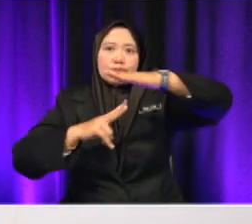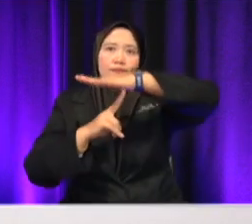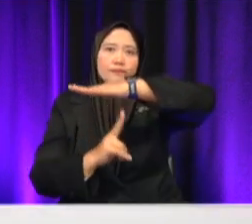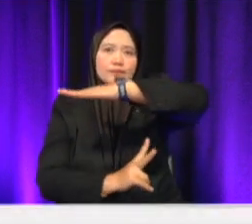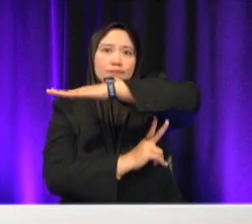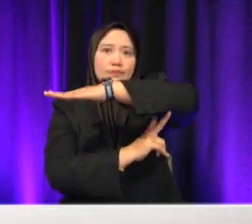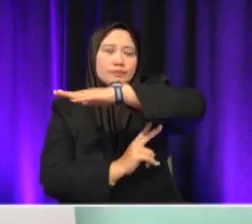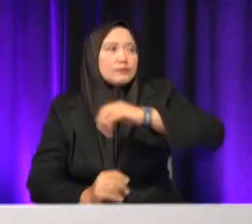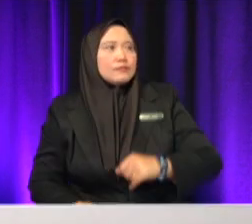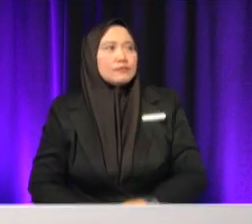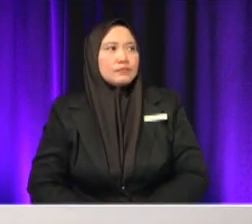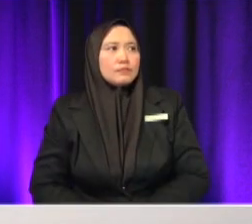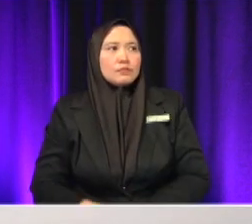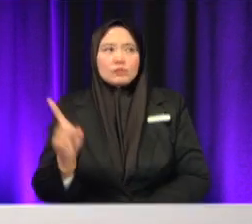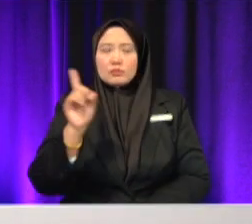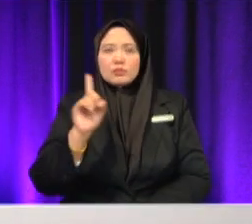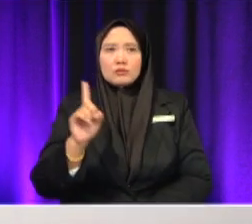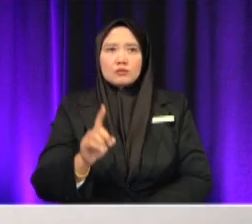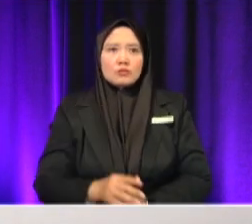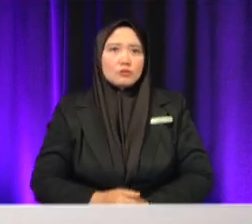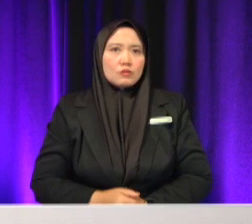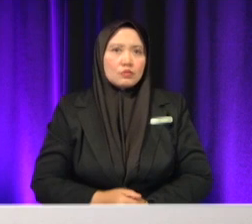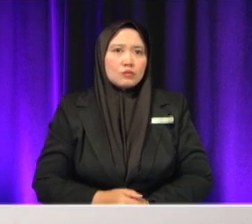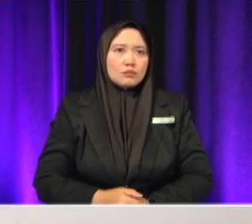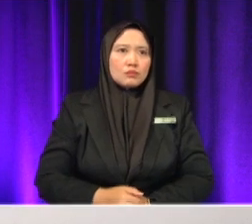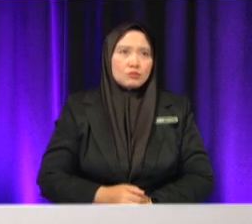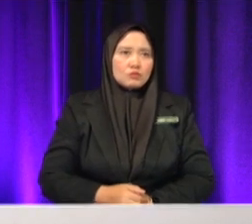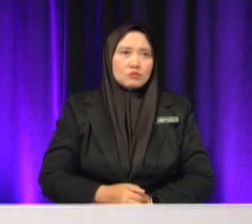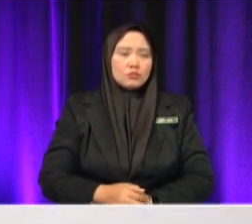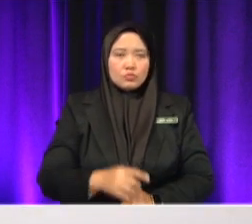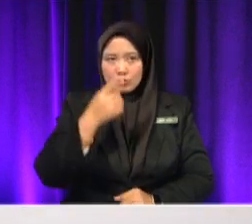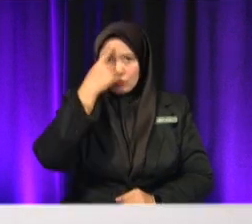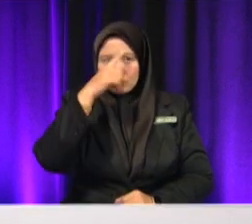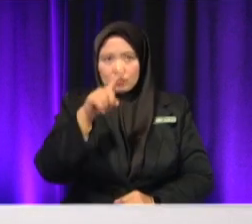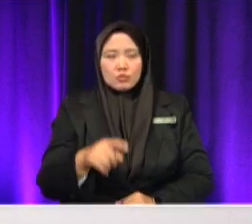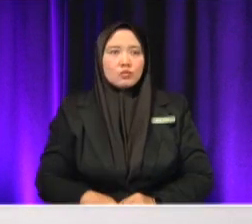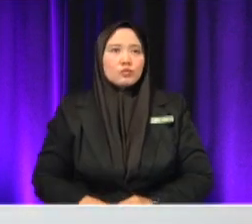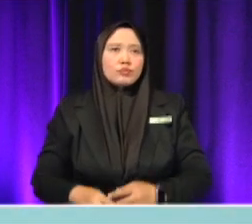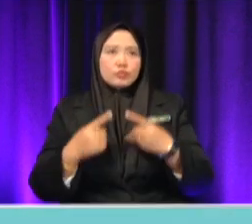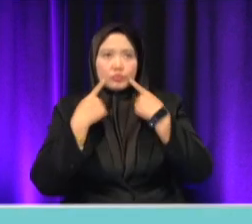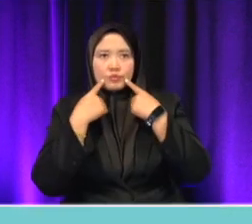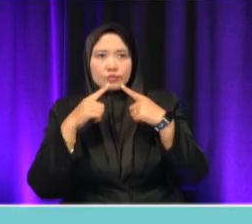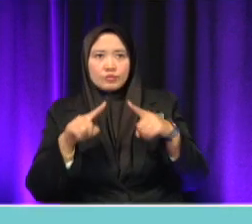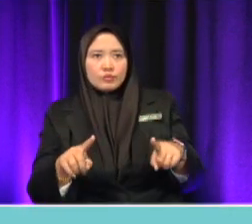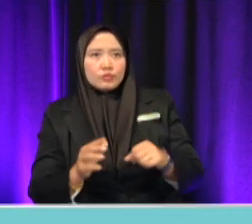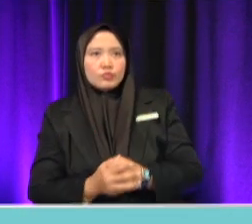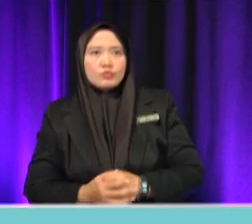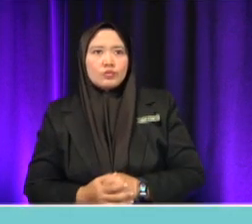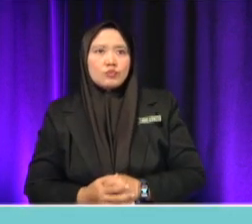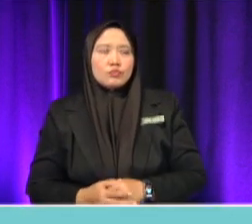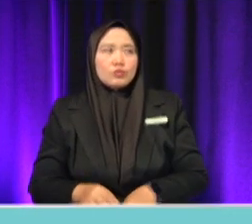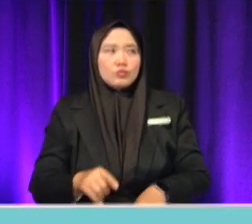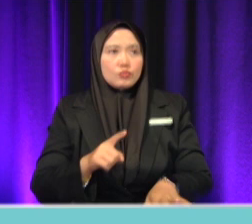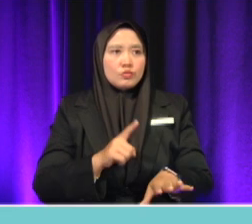Okay, yeah. Okay, so which part in the article would you find the answer in? I believe the answer can be found on the